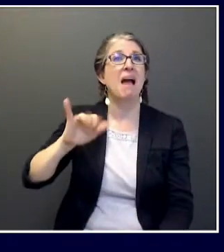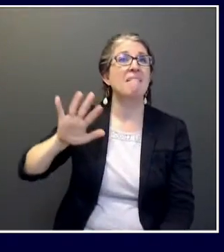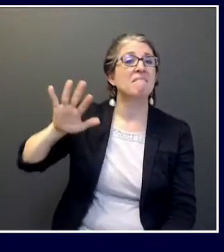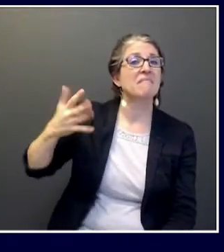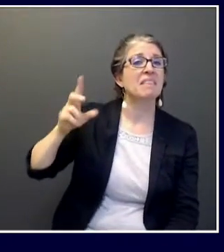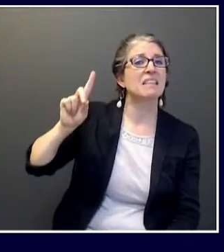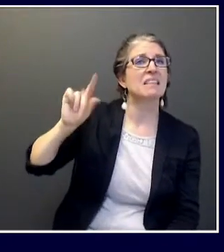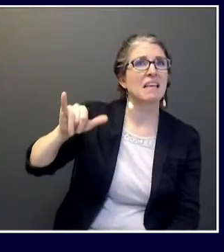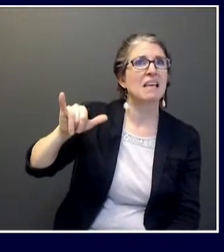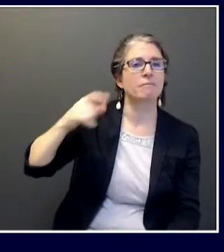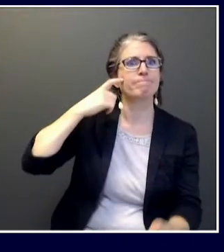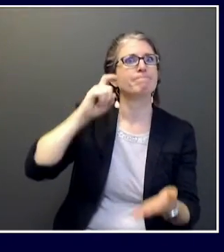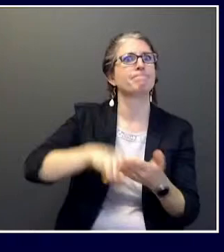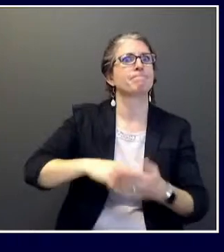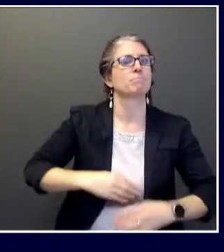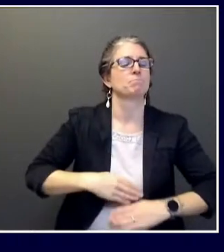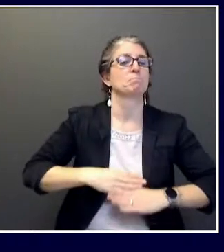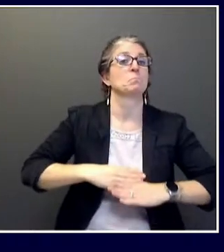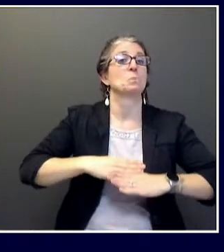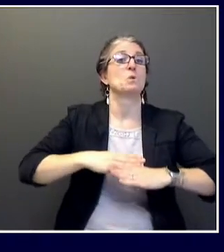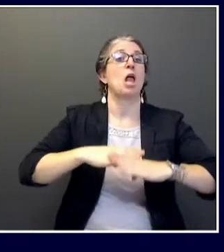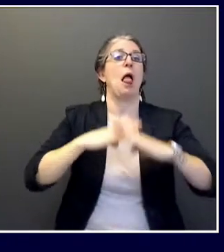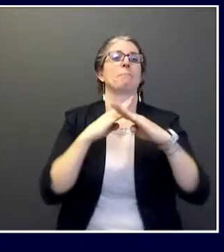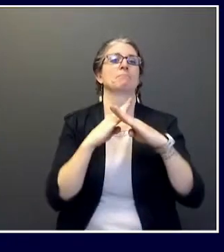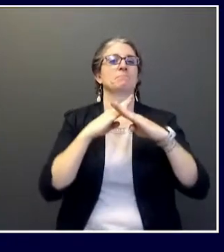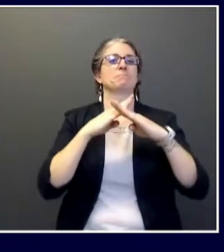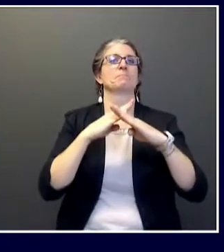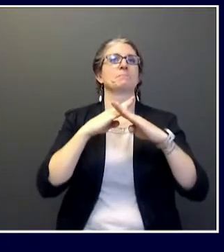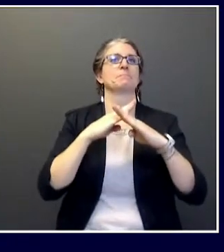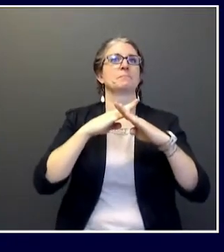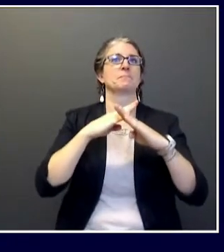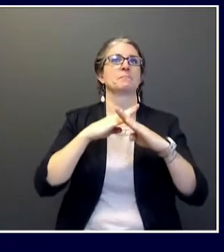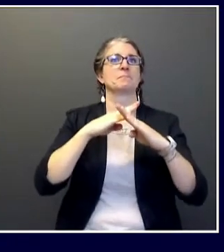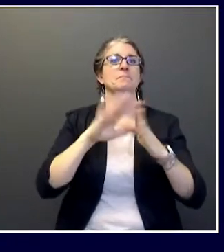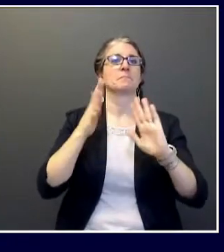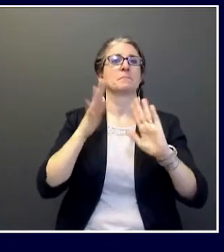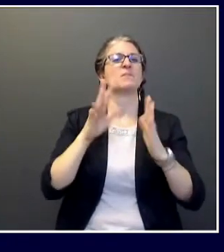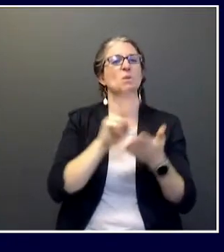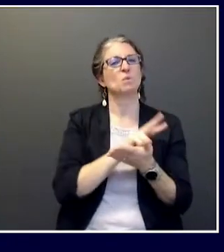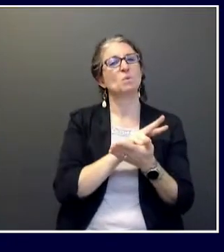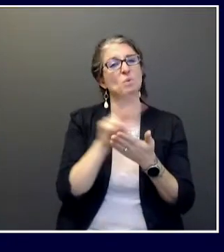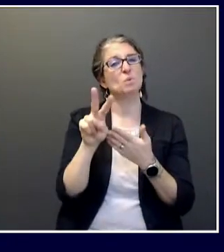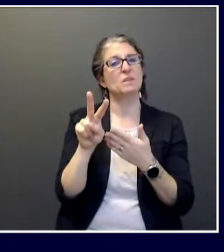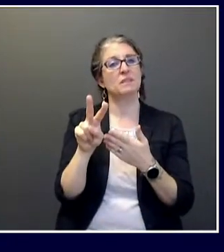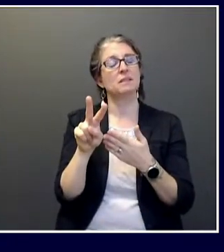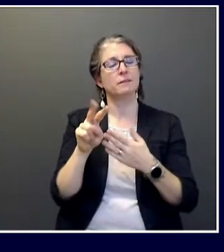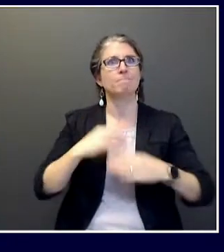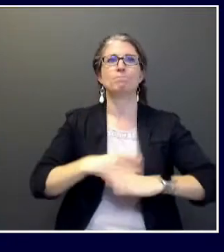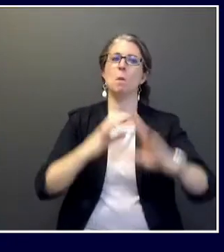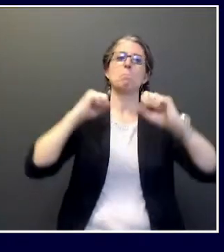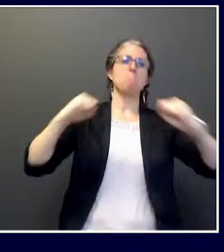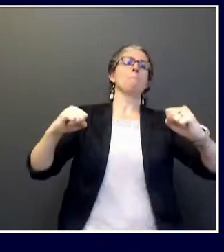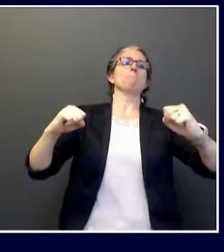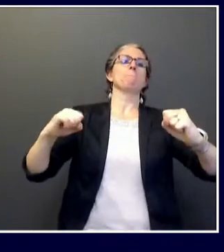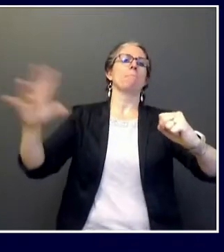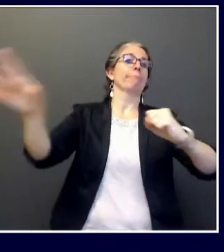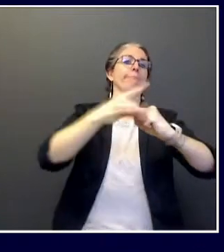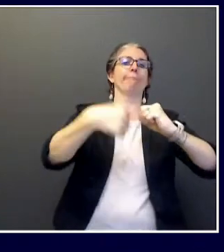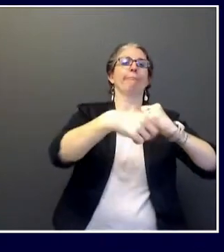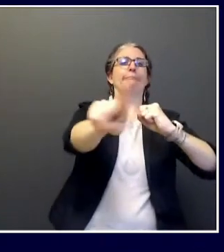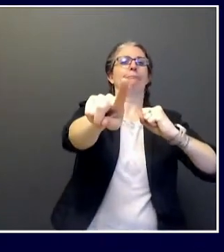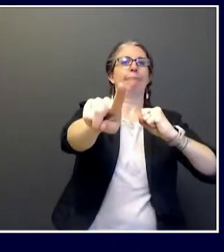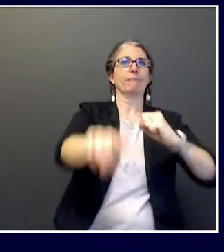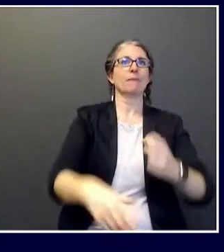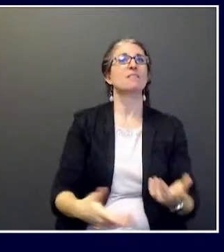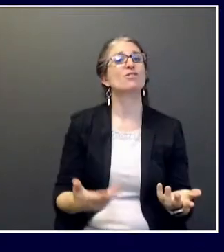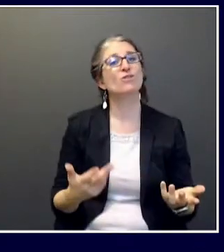full protection, as with the second dose, it takes about 2 weeks. But again, it's not as if the night of the 13th day is when it all happens.